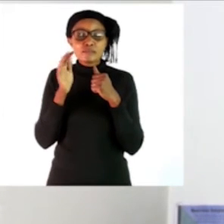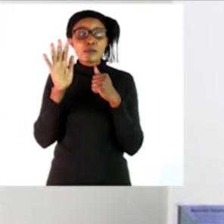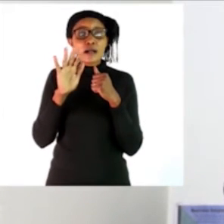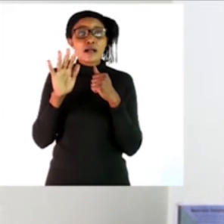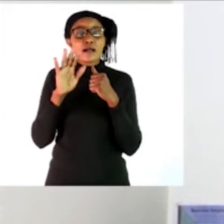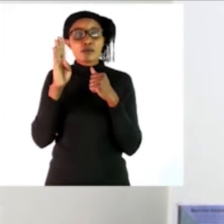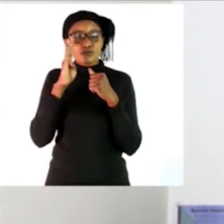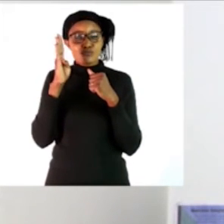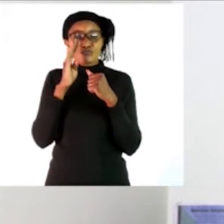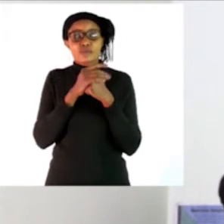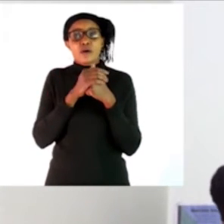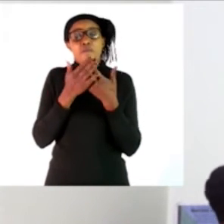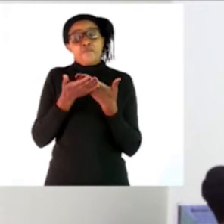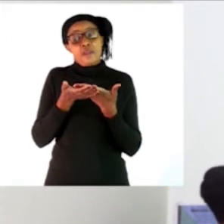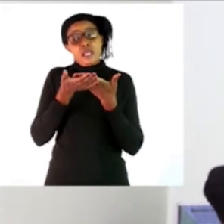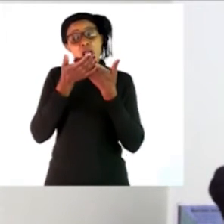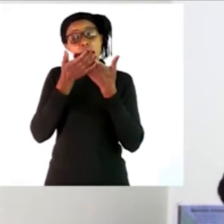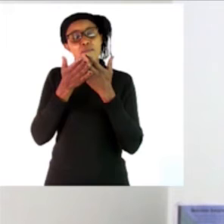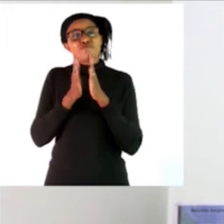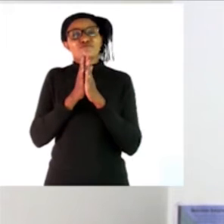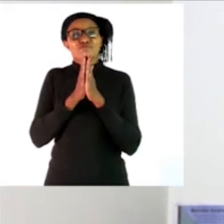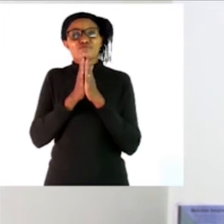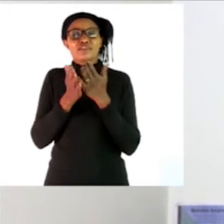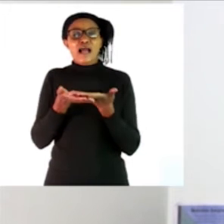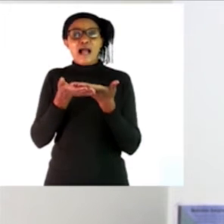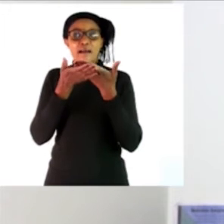Danelle, do you want to come out, teacher? Good, come.